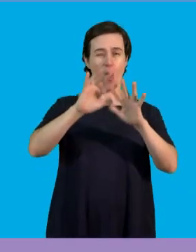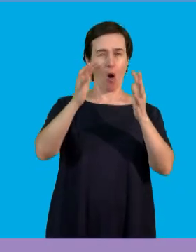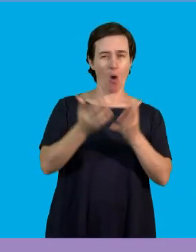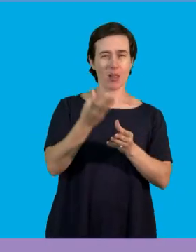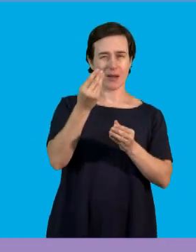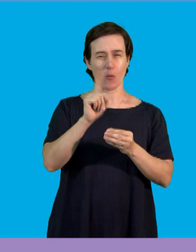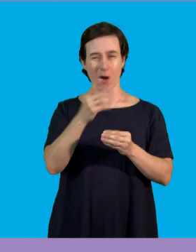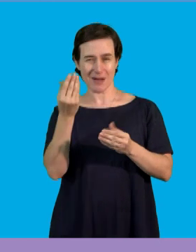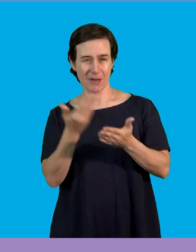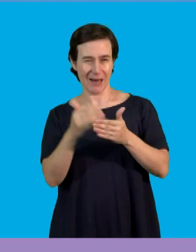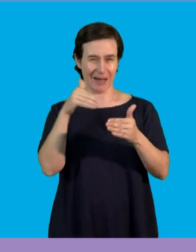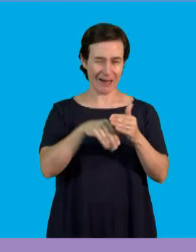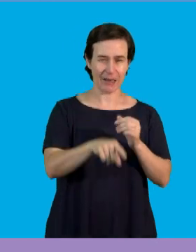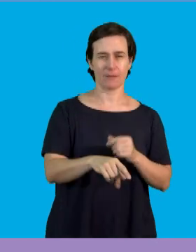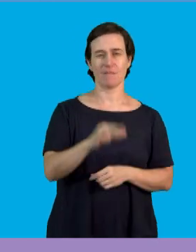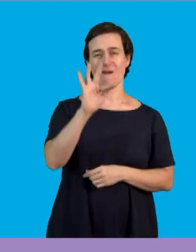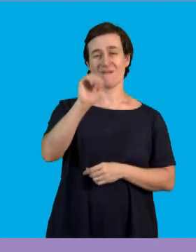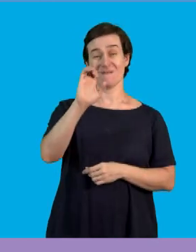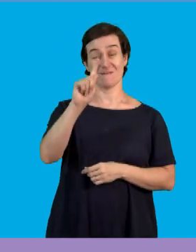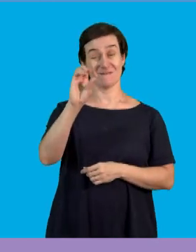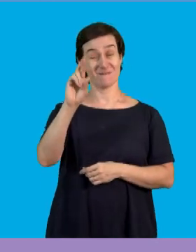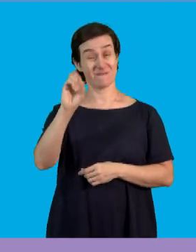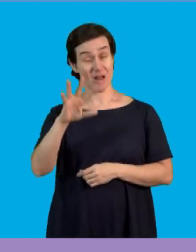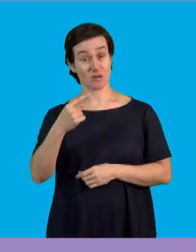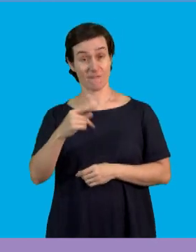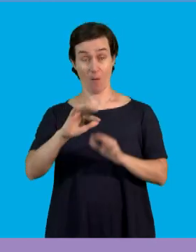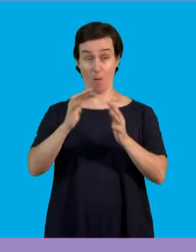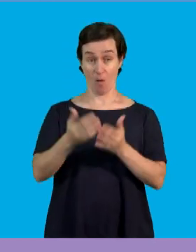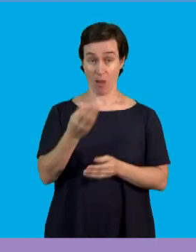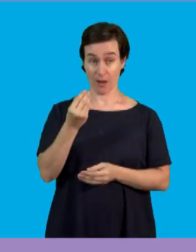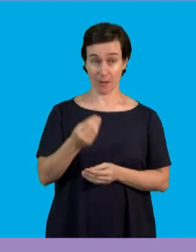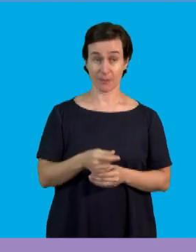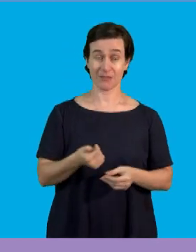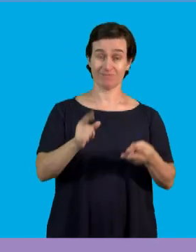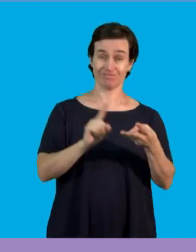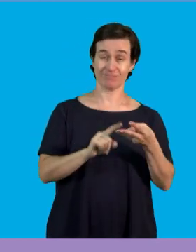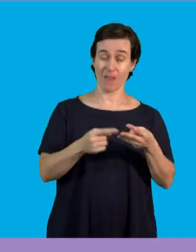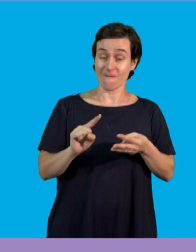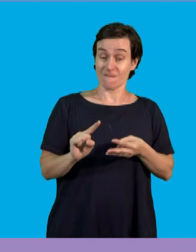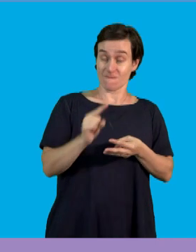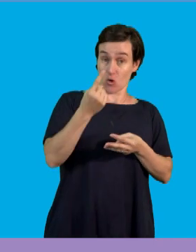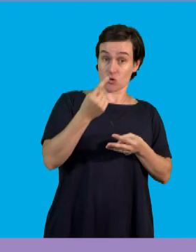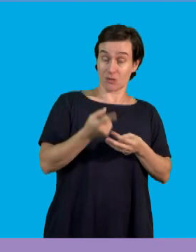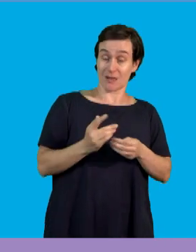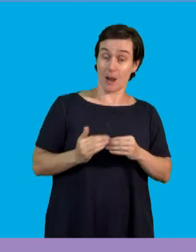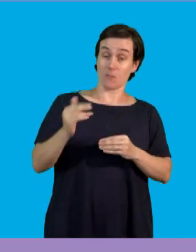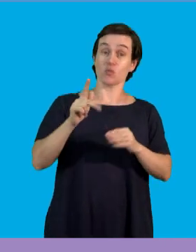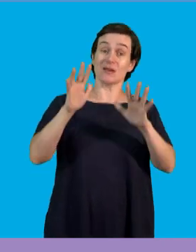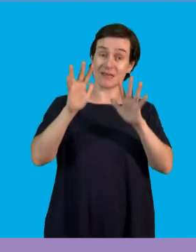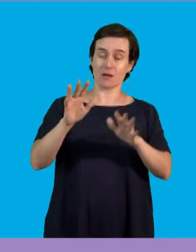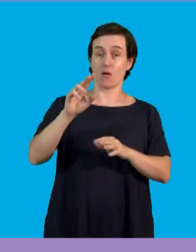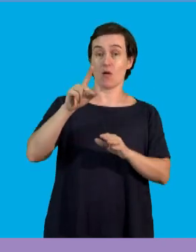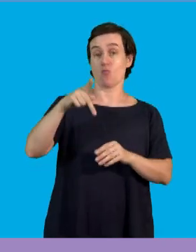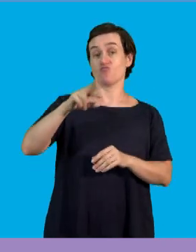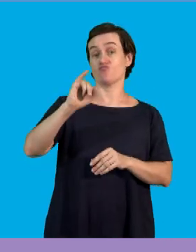You should know factors of whole numbers. You should know at least the first 10 prime numbers. And then you should also